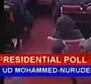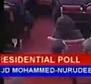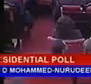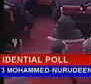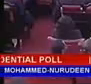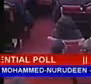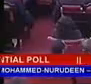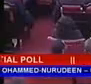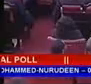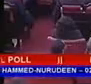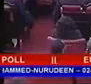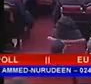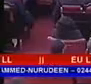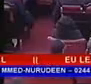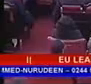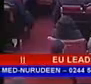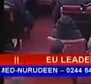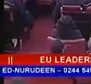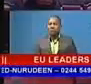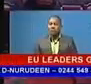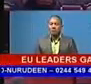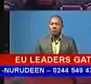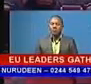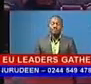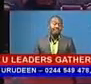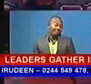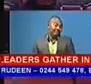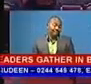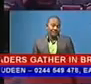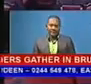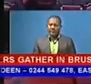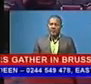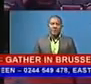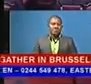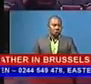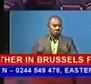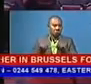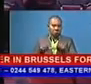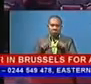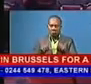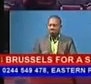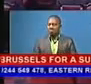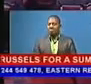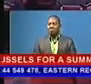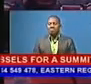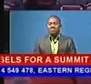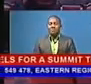Very well, the objection is overruled. We are most grateful.